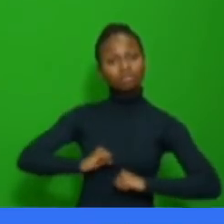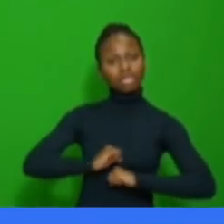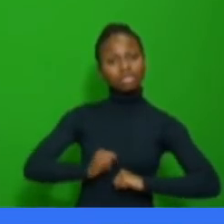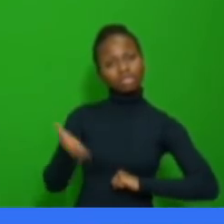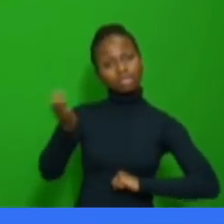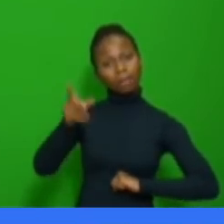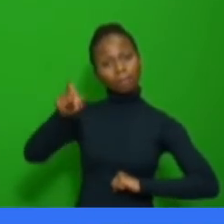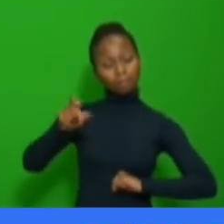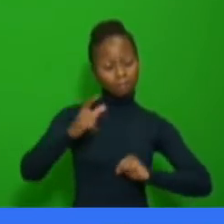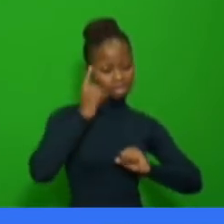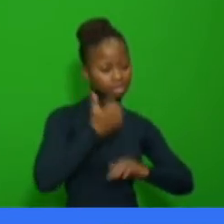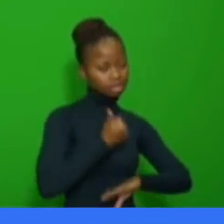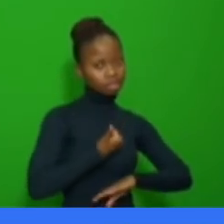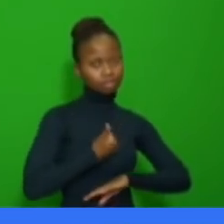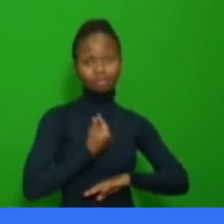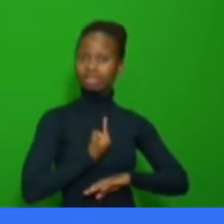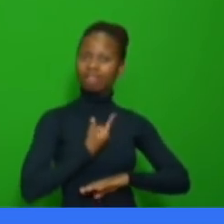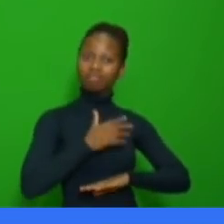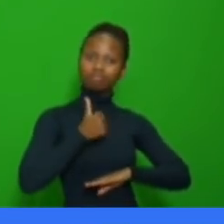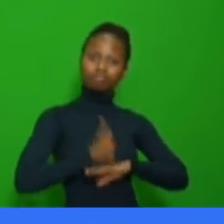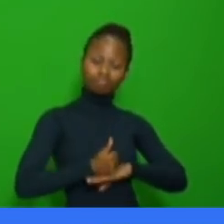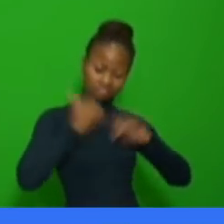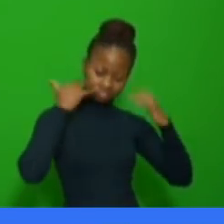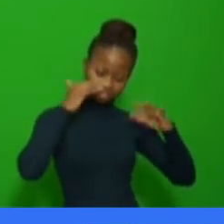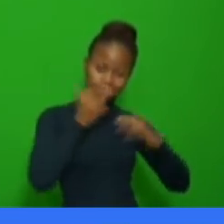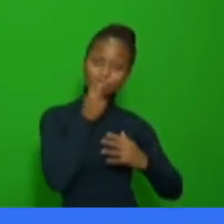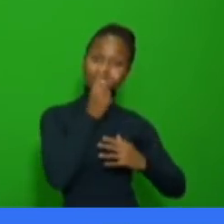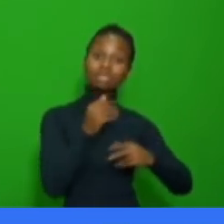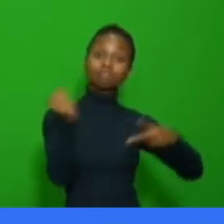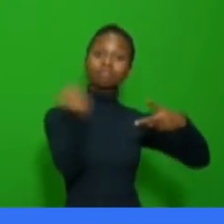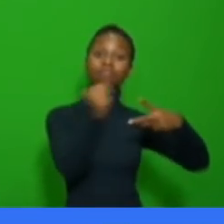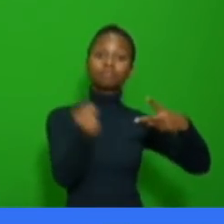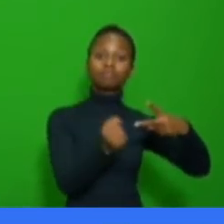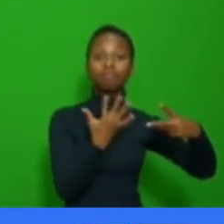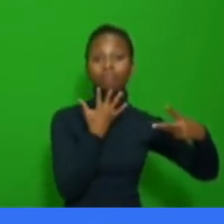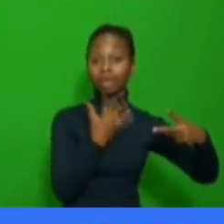is with respect to that.